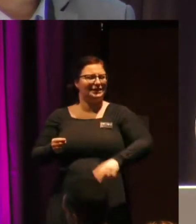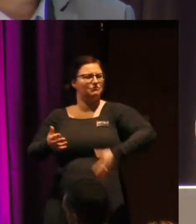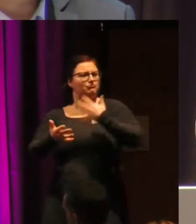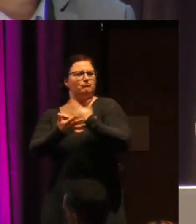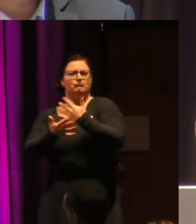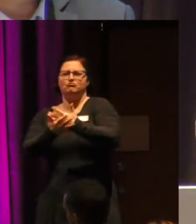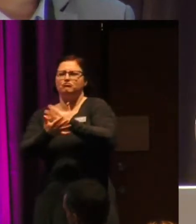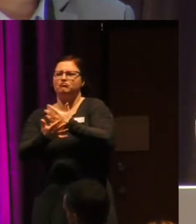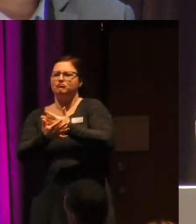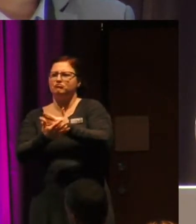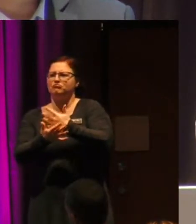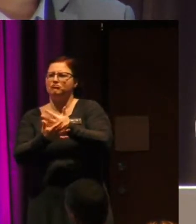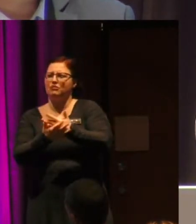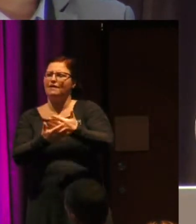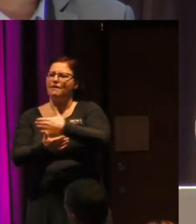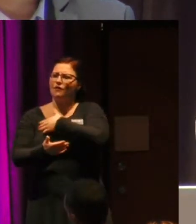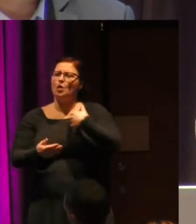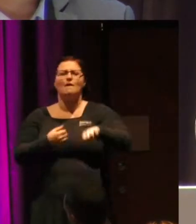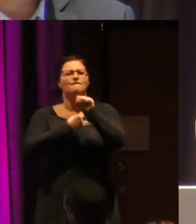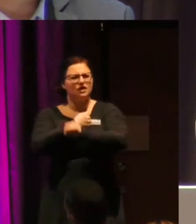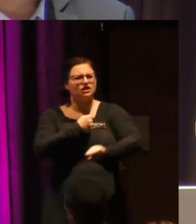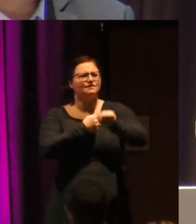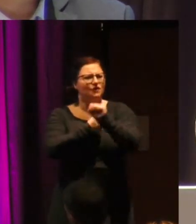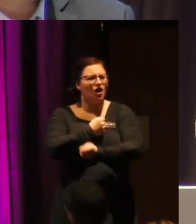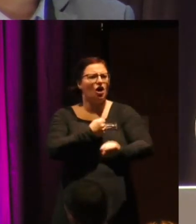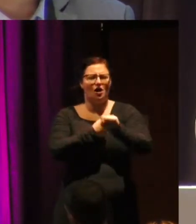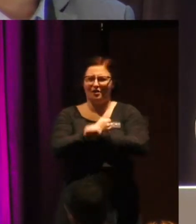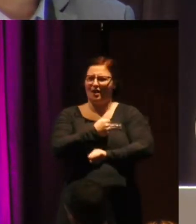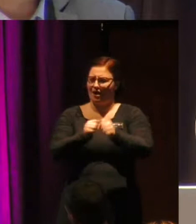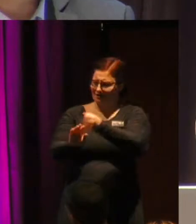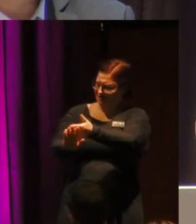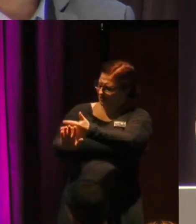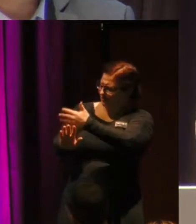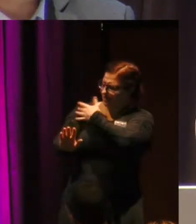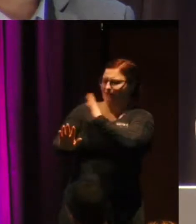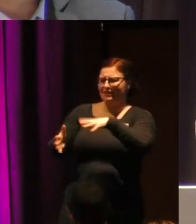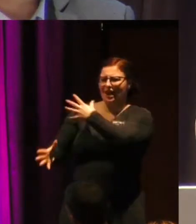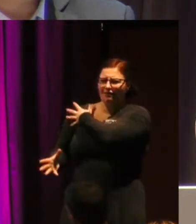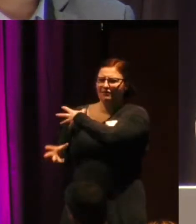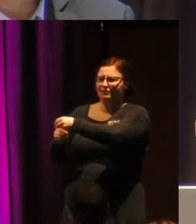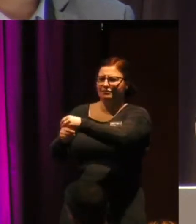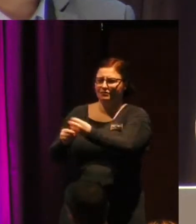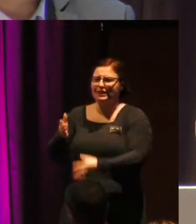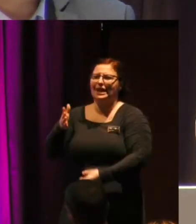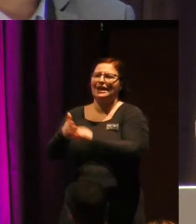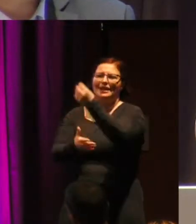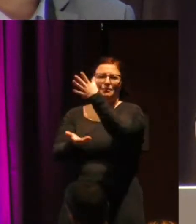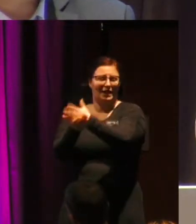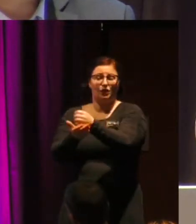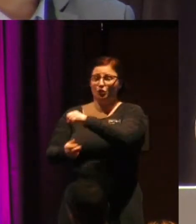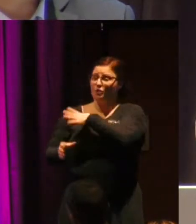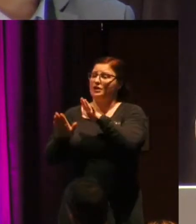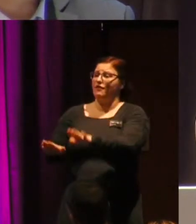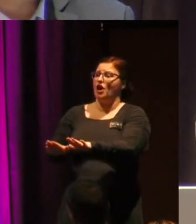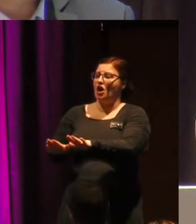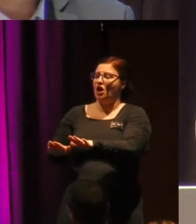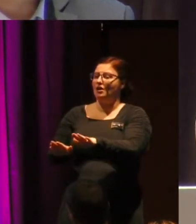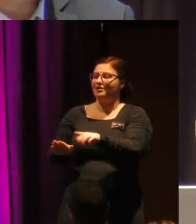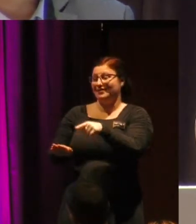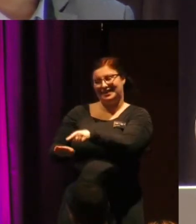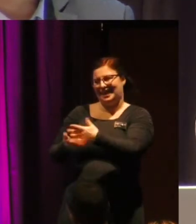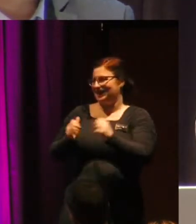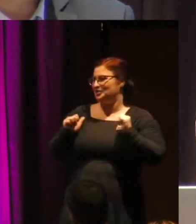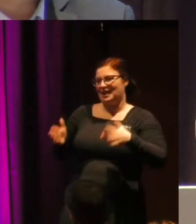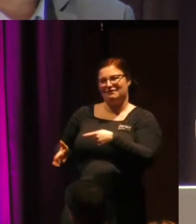the squares, and to defend what we have been establishing, because it's not for granted. I